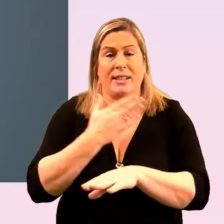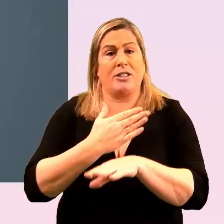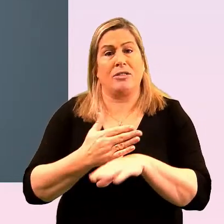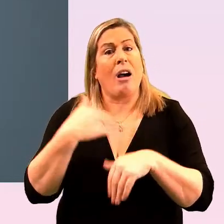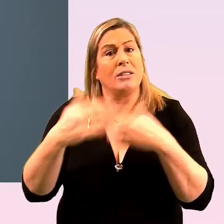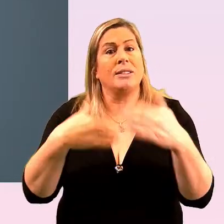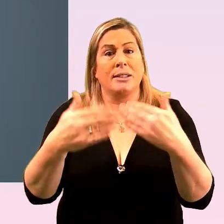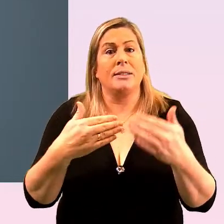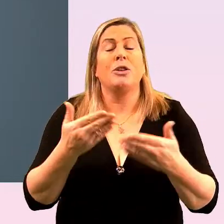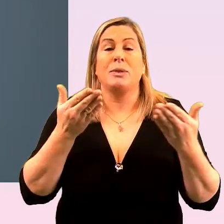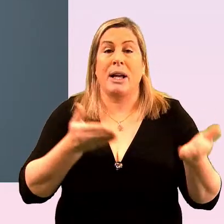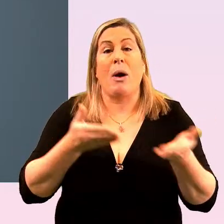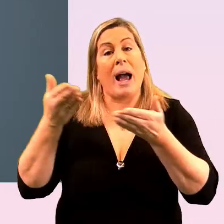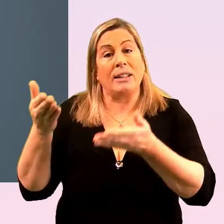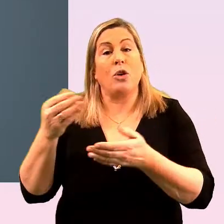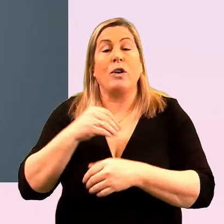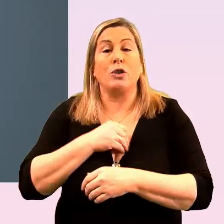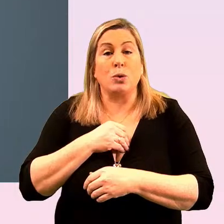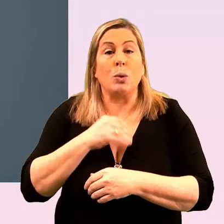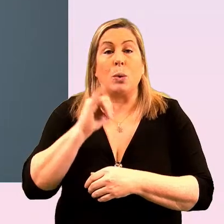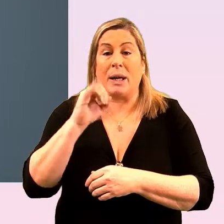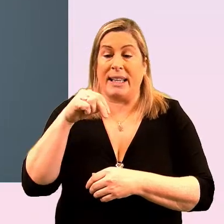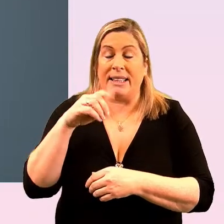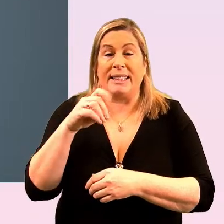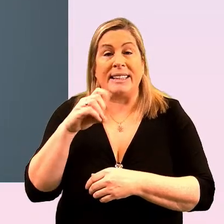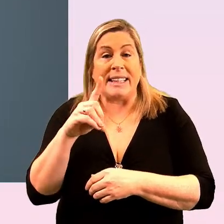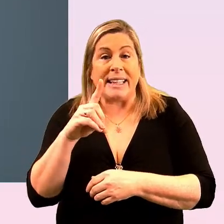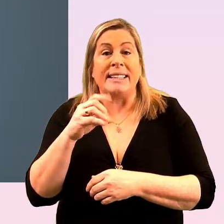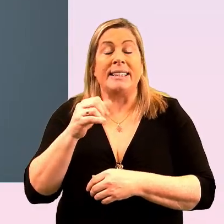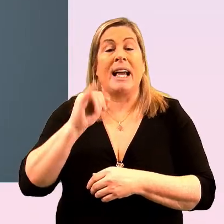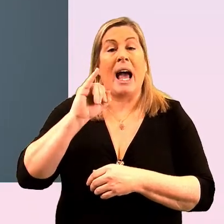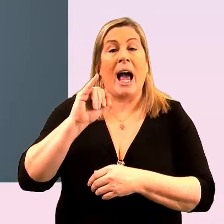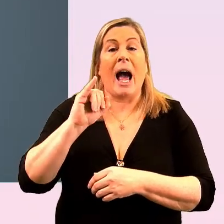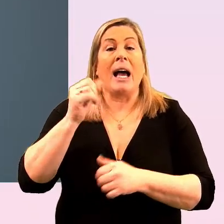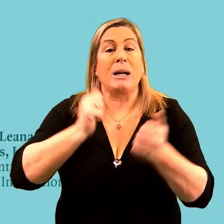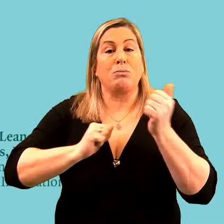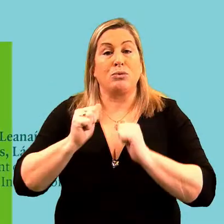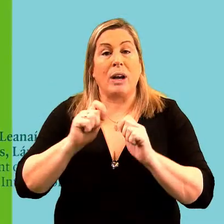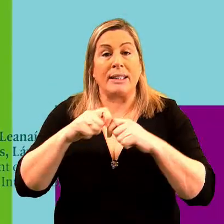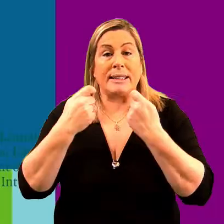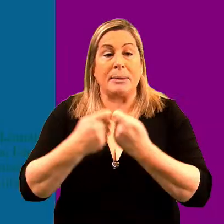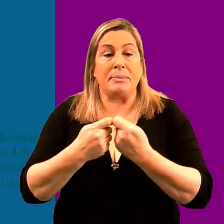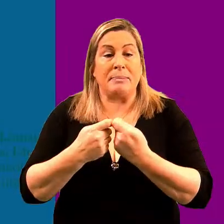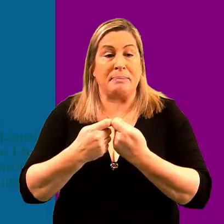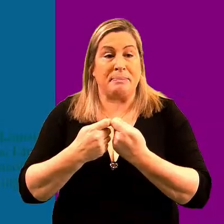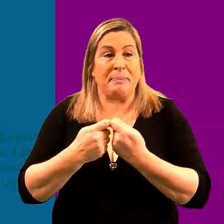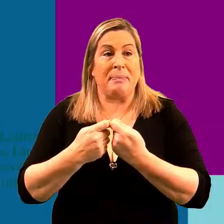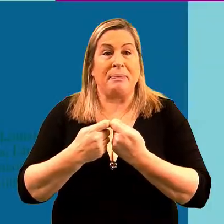to hand over now to the Indeed iPride team. Thank you so much. Oh, sorry.